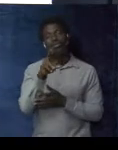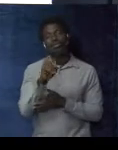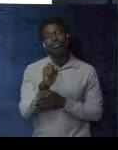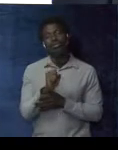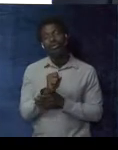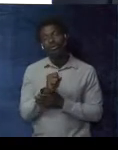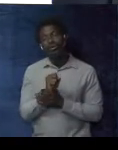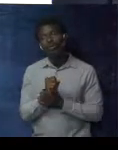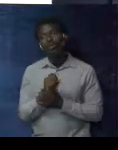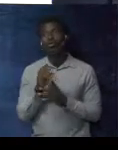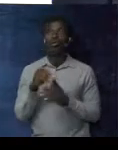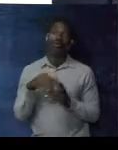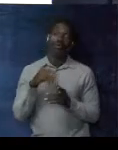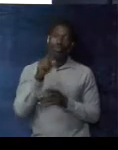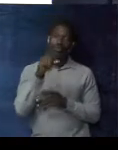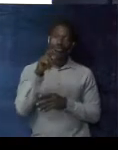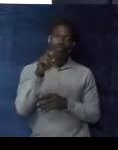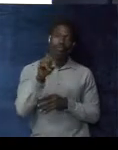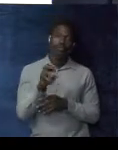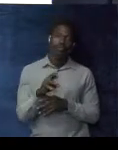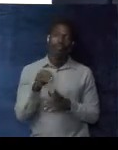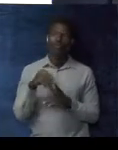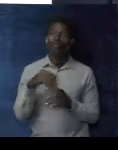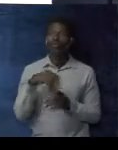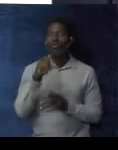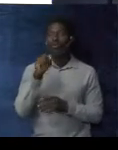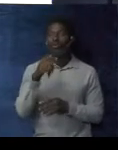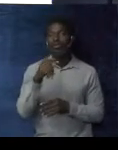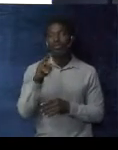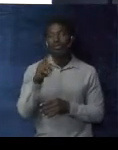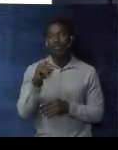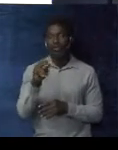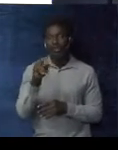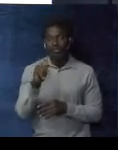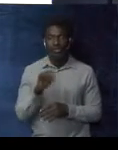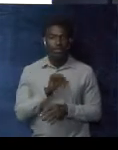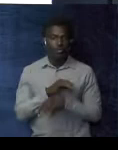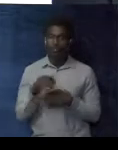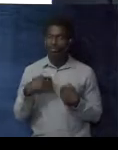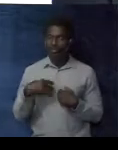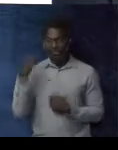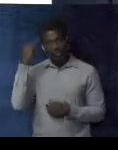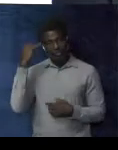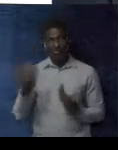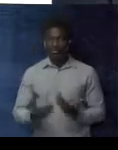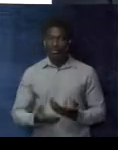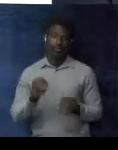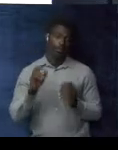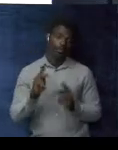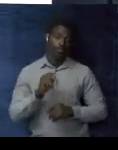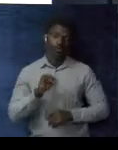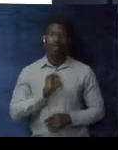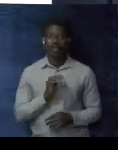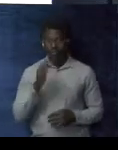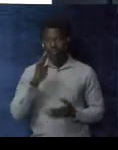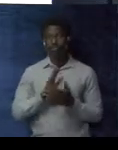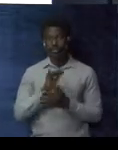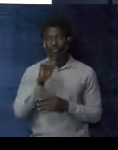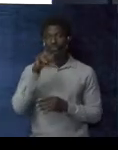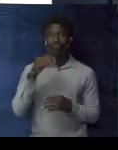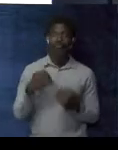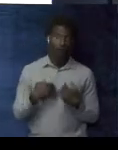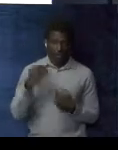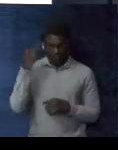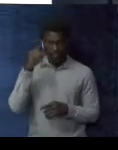Could that be radius written there? Or could it be a sector? Or could it be segment? Or I have no idea. Okay,